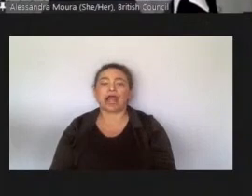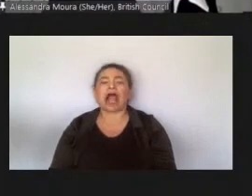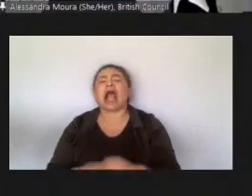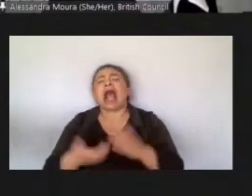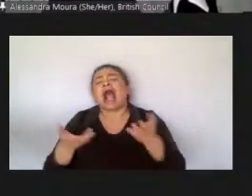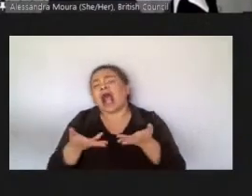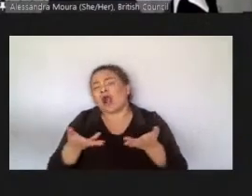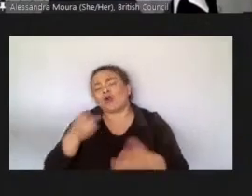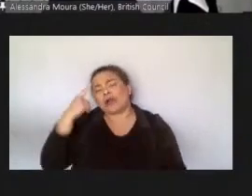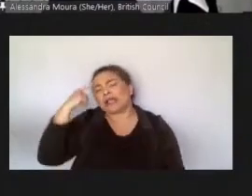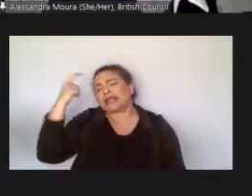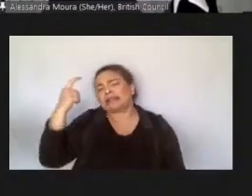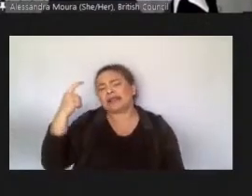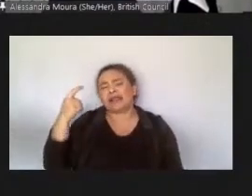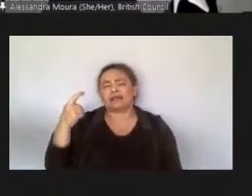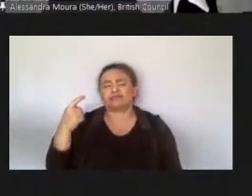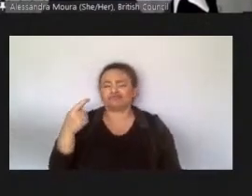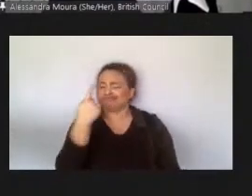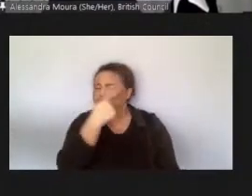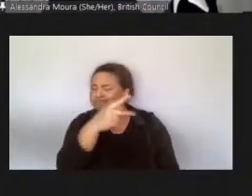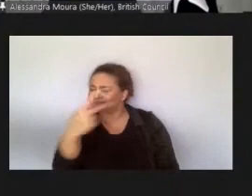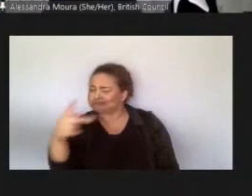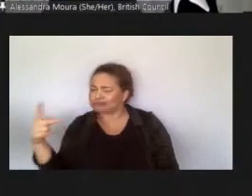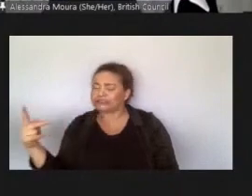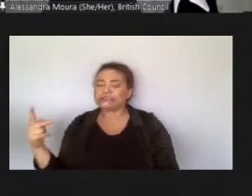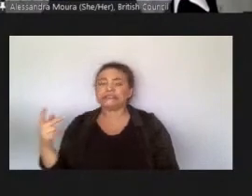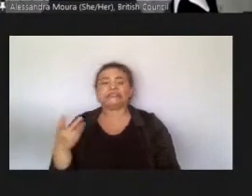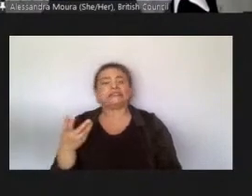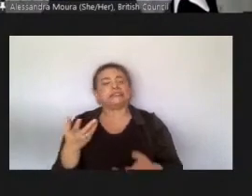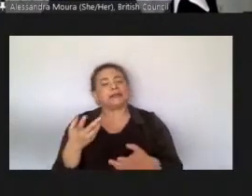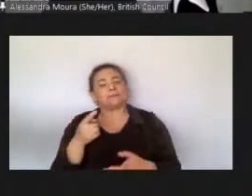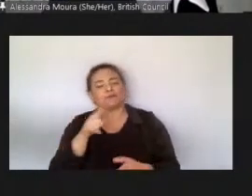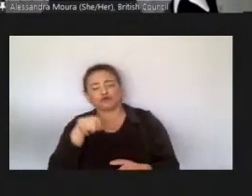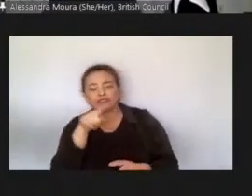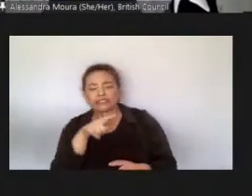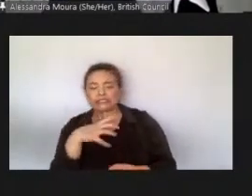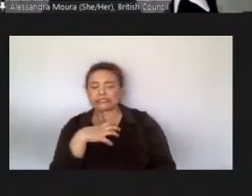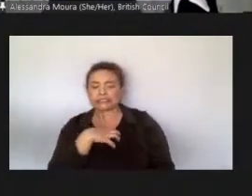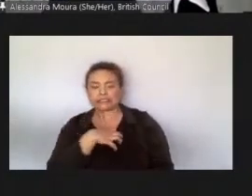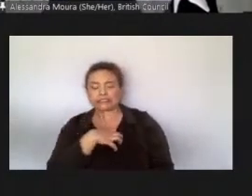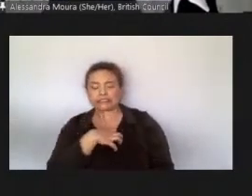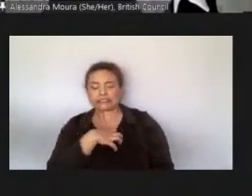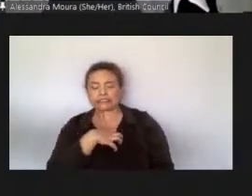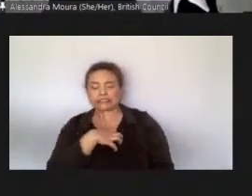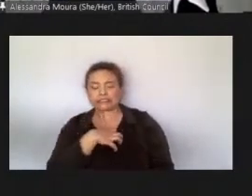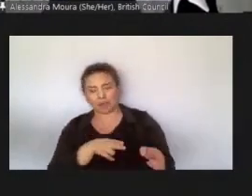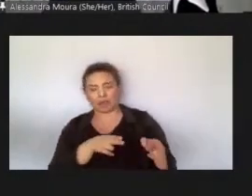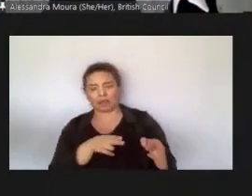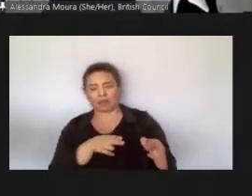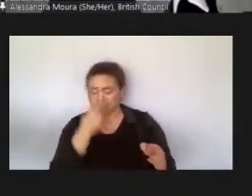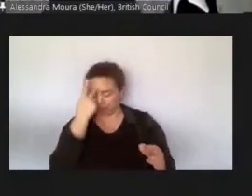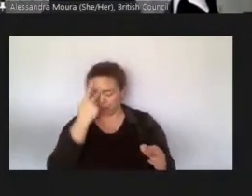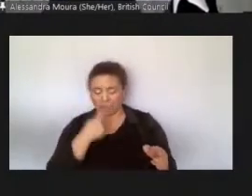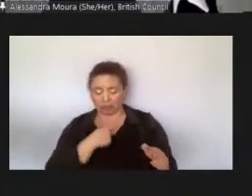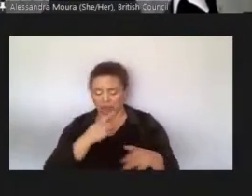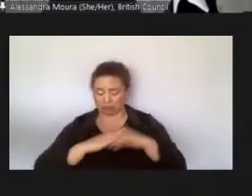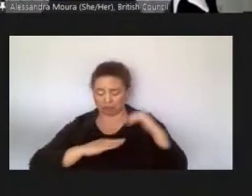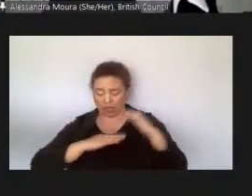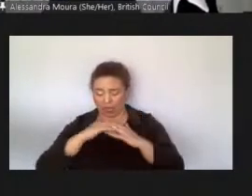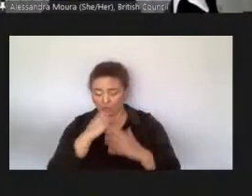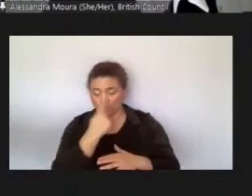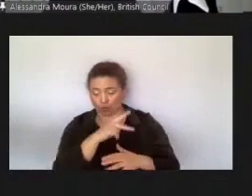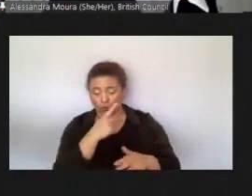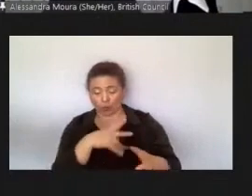Jenny's story, whether that is something that they've also learned, like you've just spoken about the teacher who took the